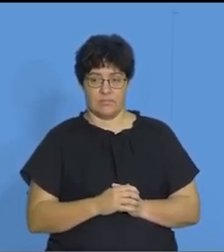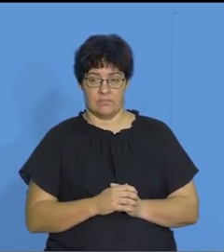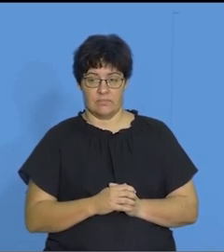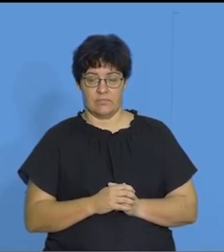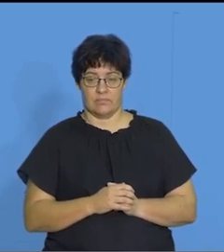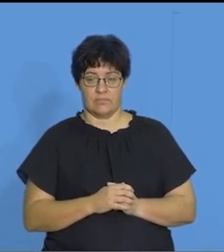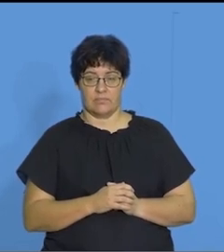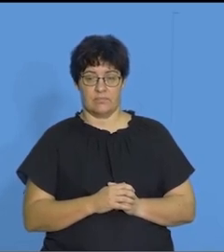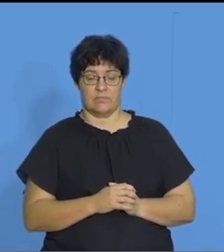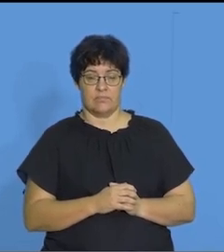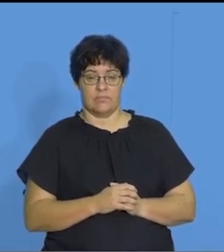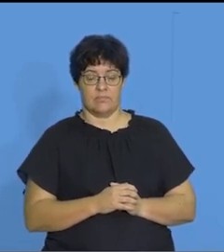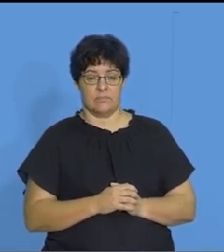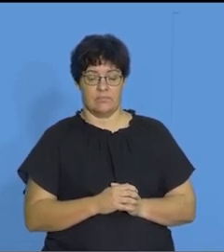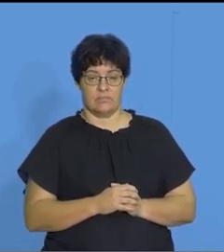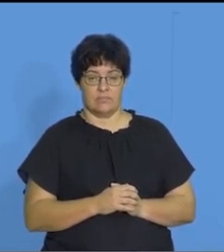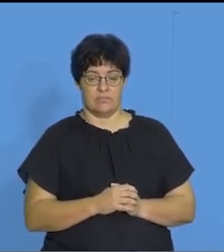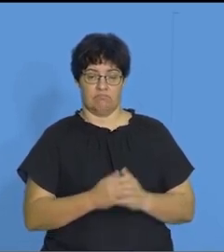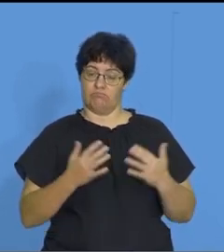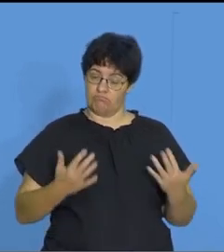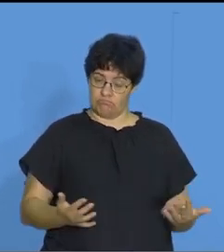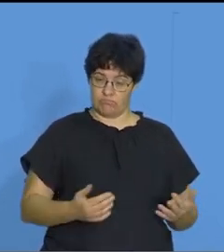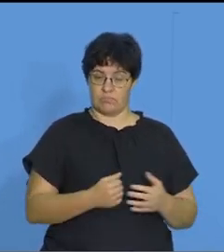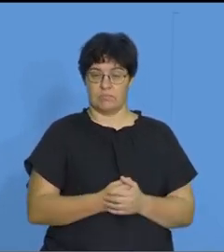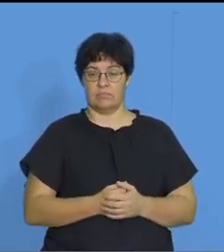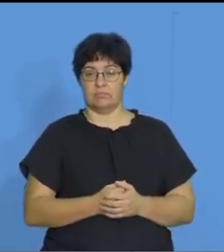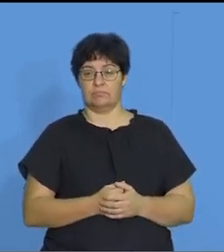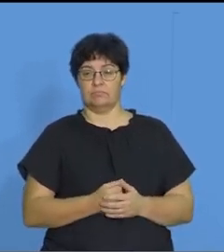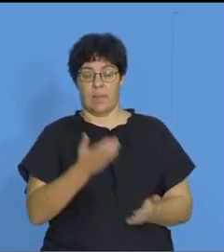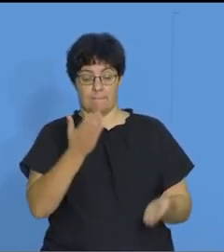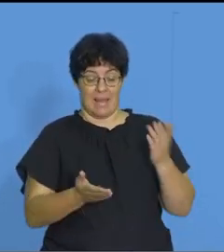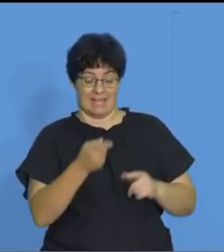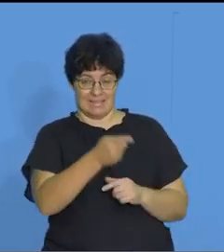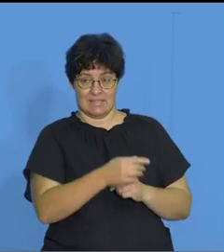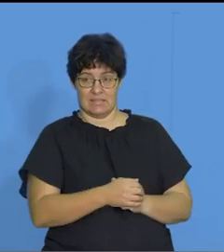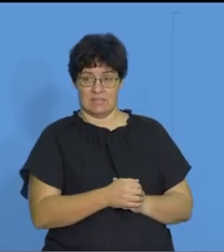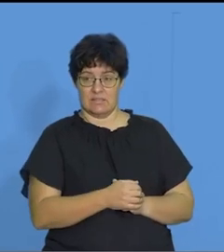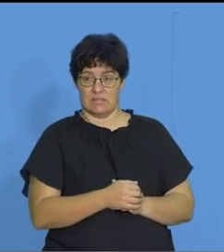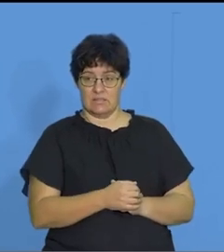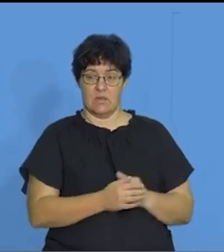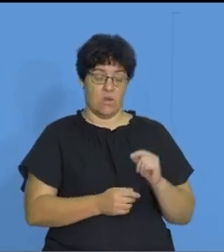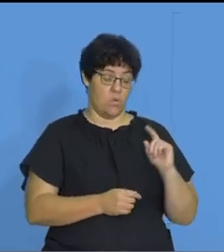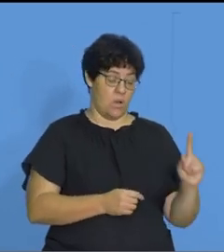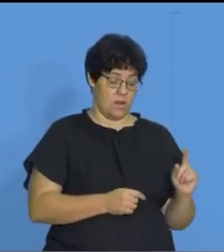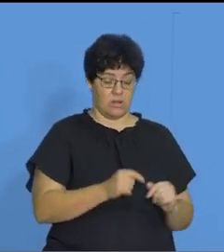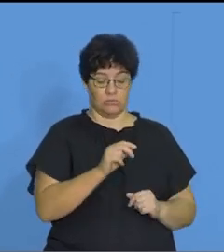32.5 mole. Right. Now, this is what it is. So from the balanced equation,